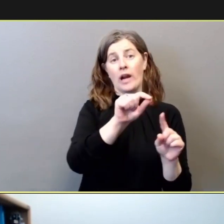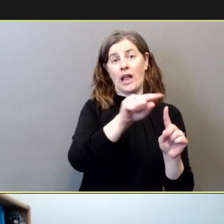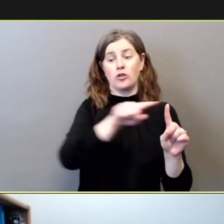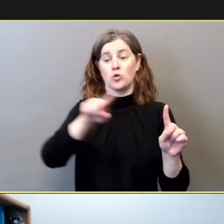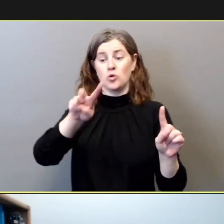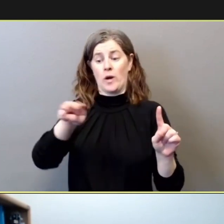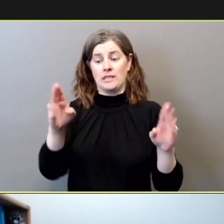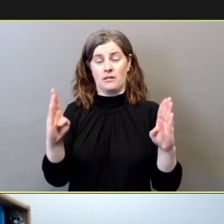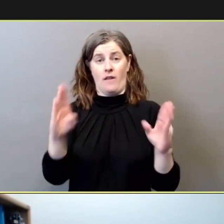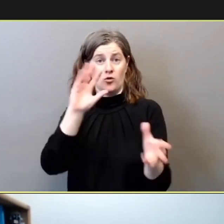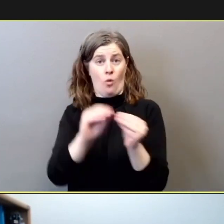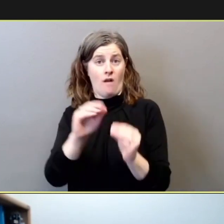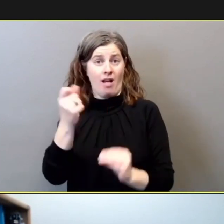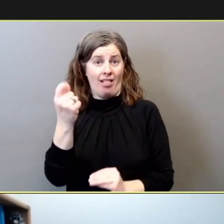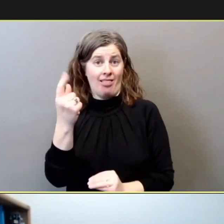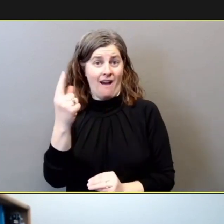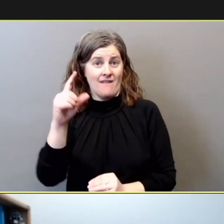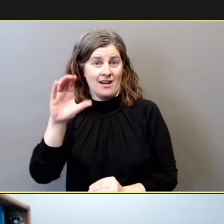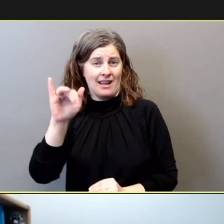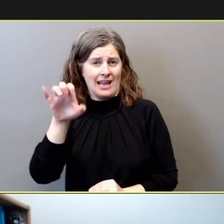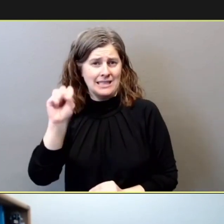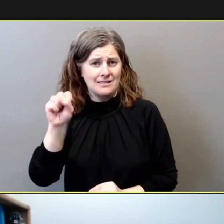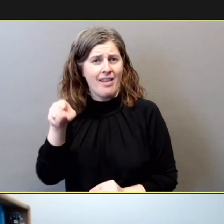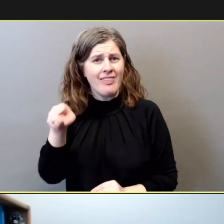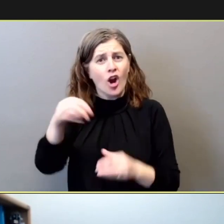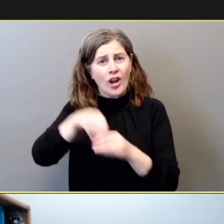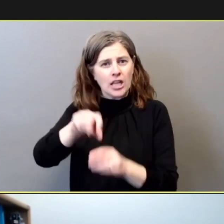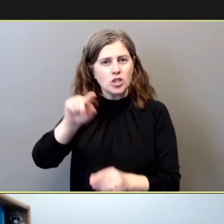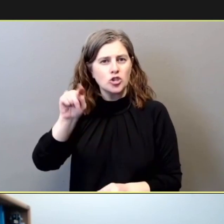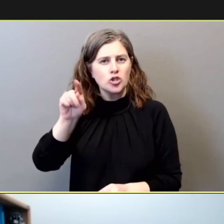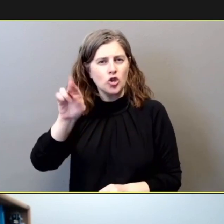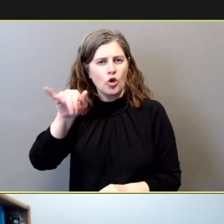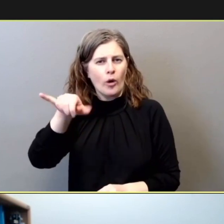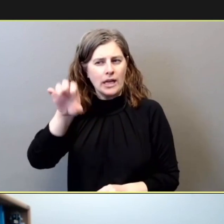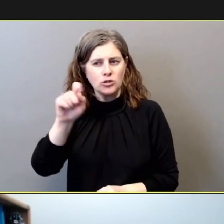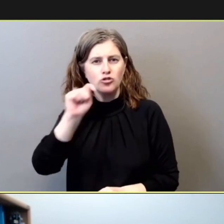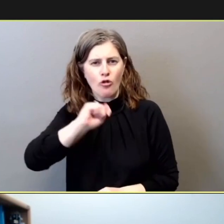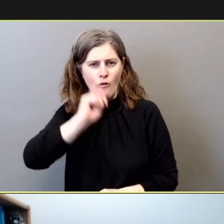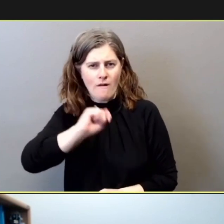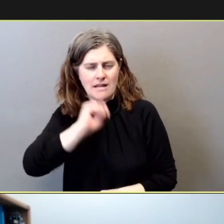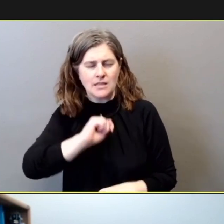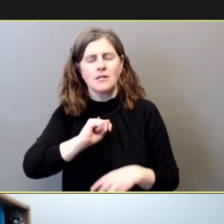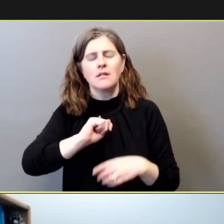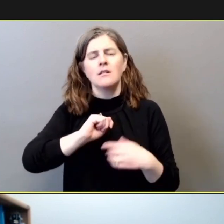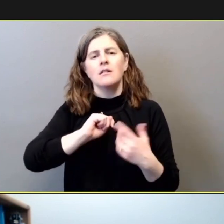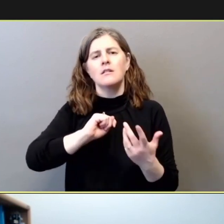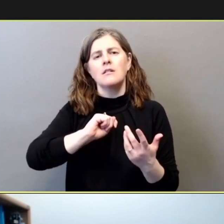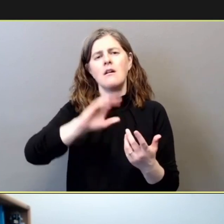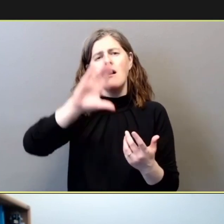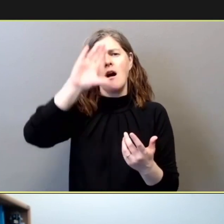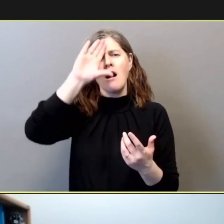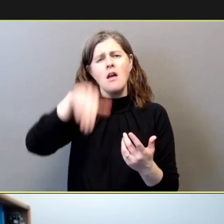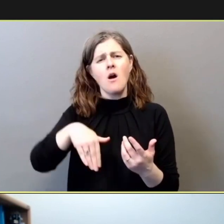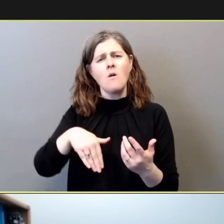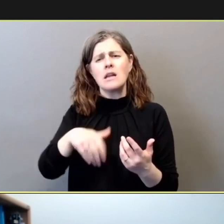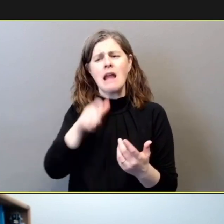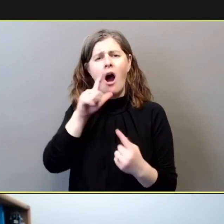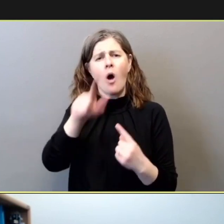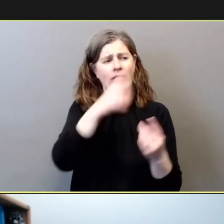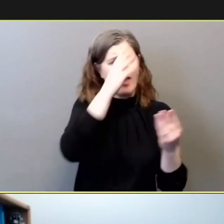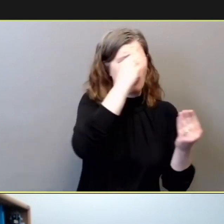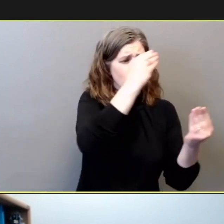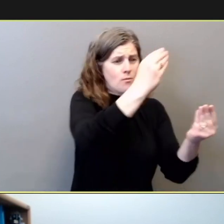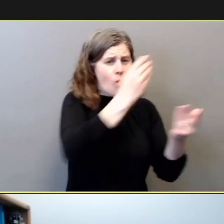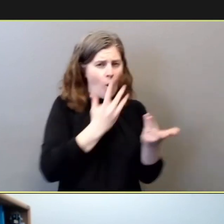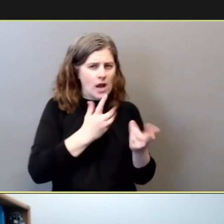22nd, they had 11 cases. They're in turquoise. Now, I was told that it's not when they're reported, it's when the samples are